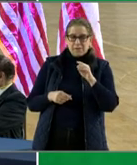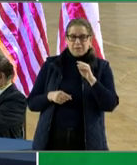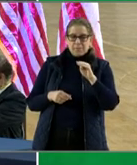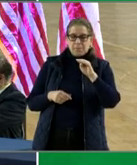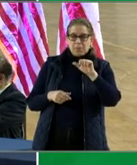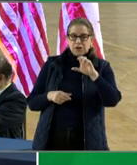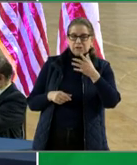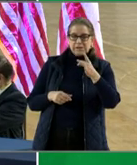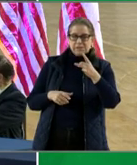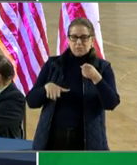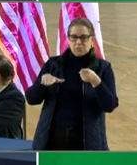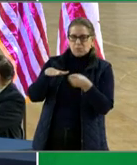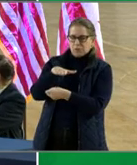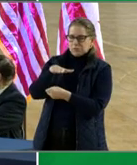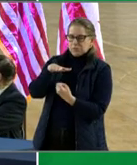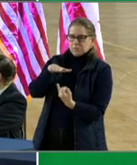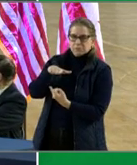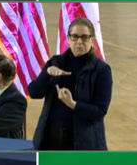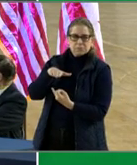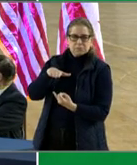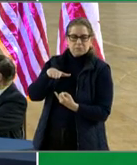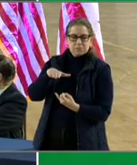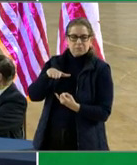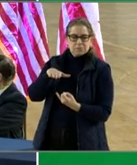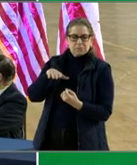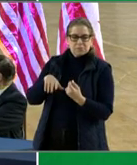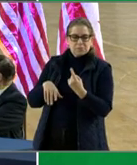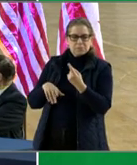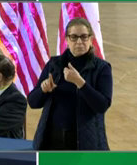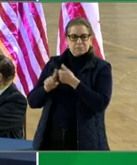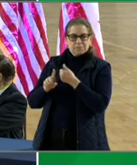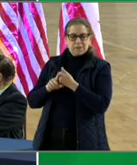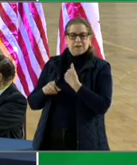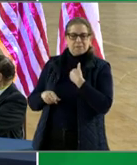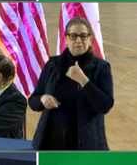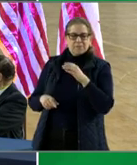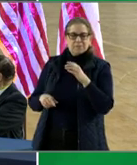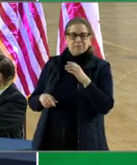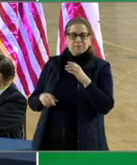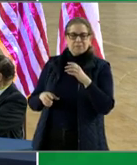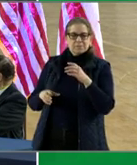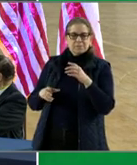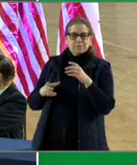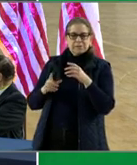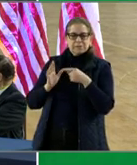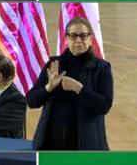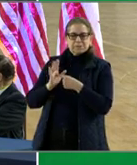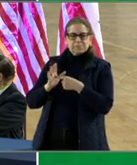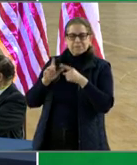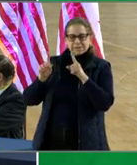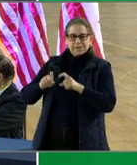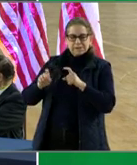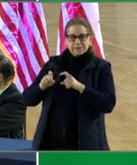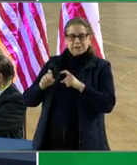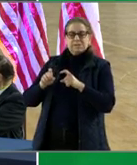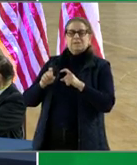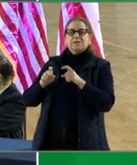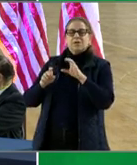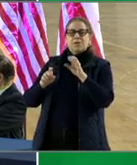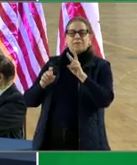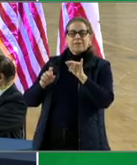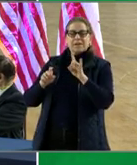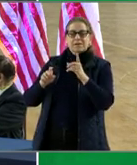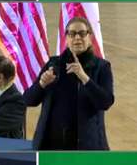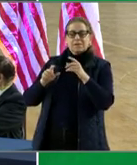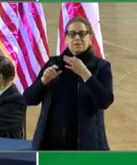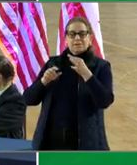of his self-quarantine, developed symptoms, later test positive, and he died from COVID-19. He was 52 years old, and